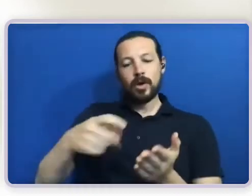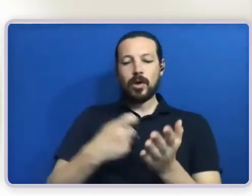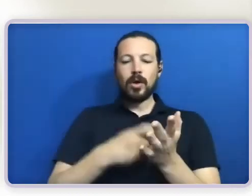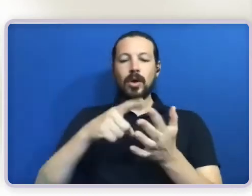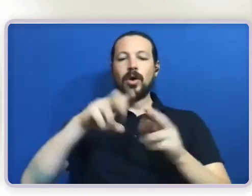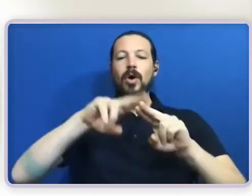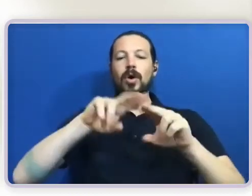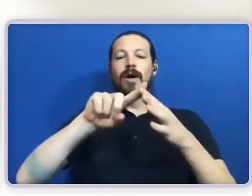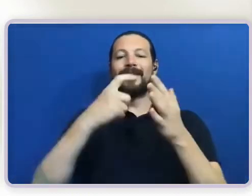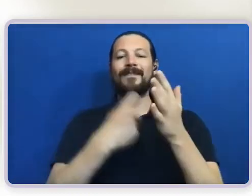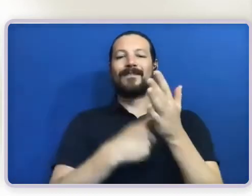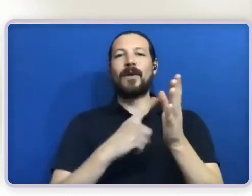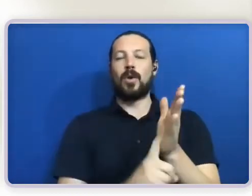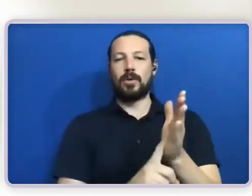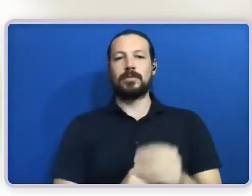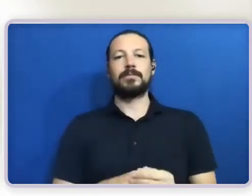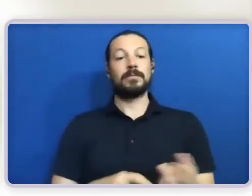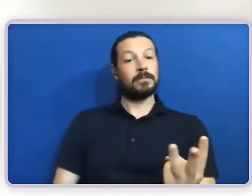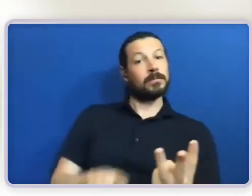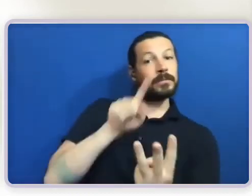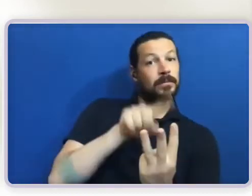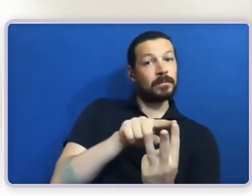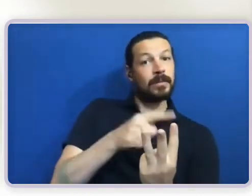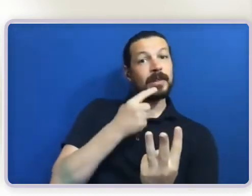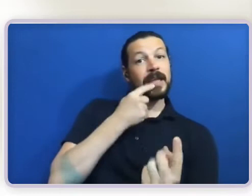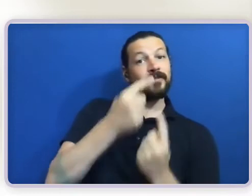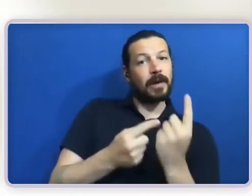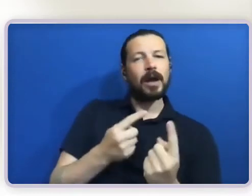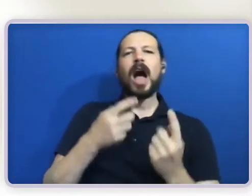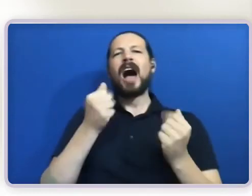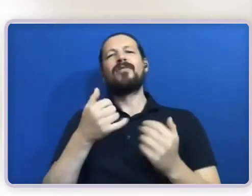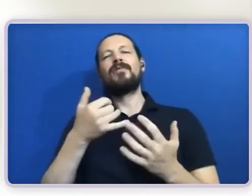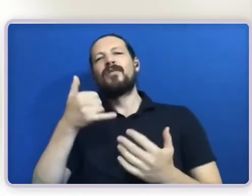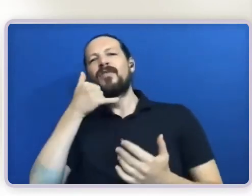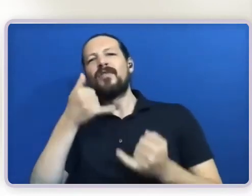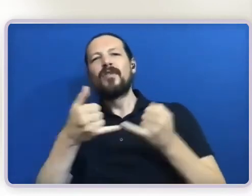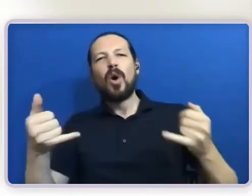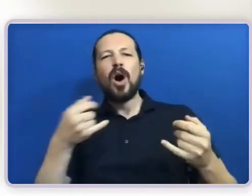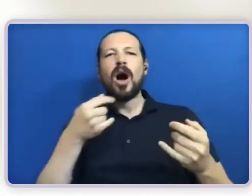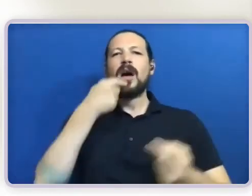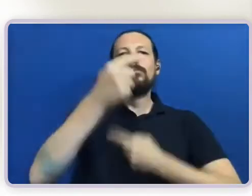With information, we operate a national information line or info line.